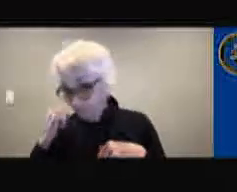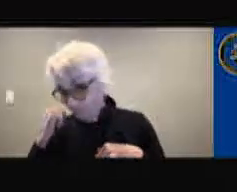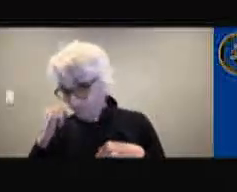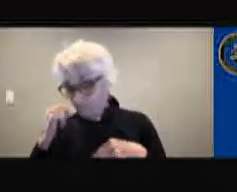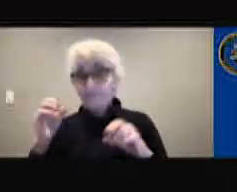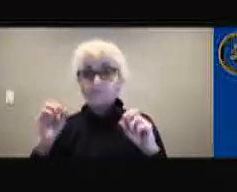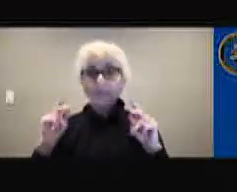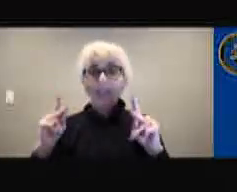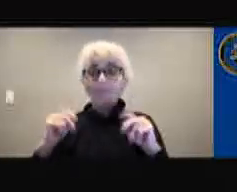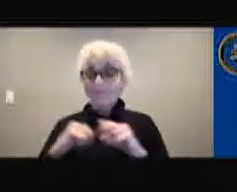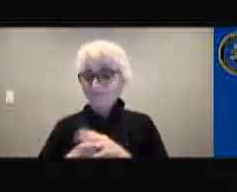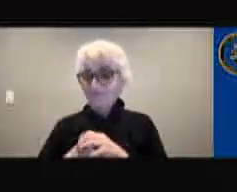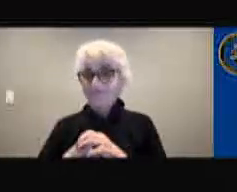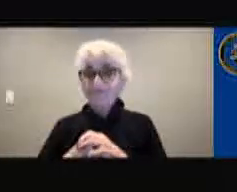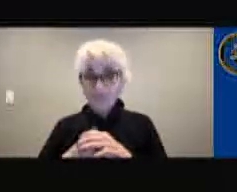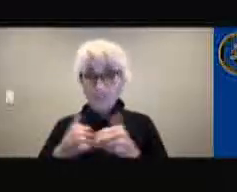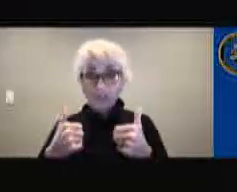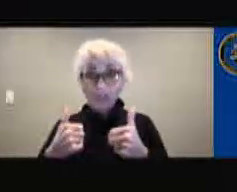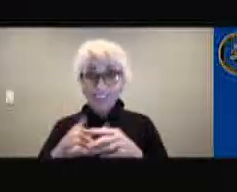Sure.